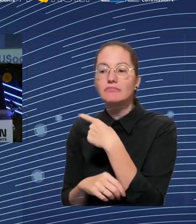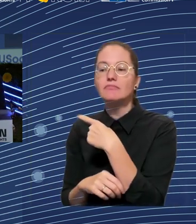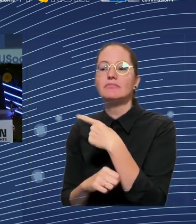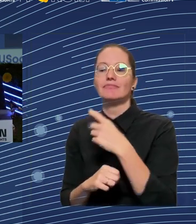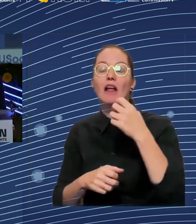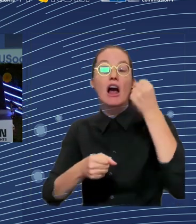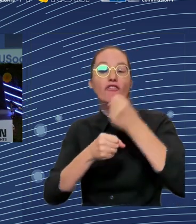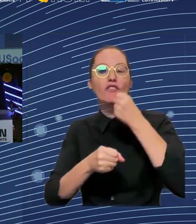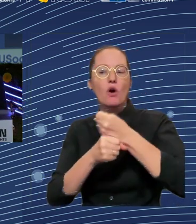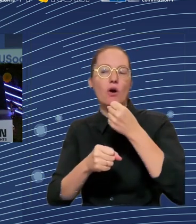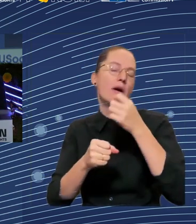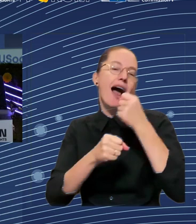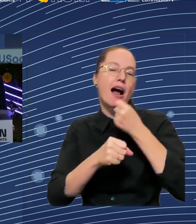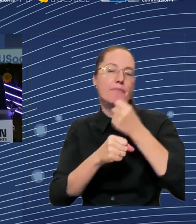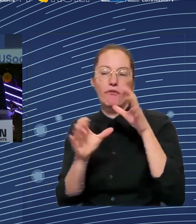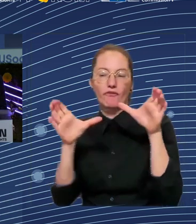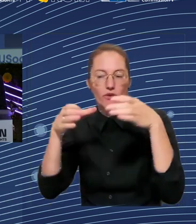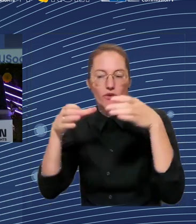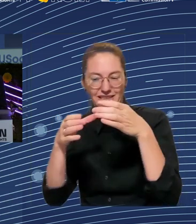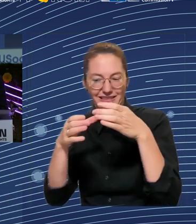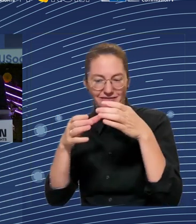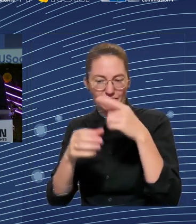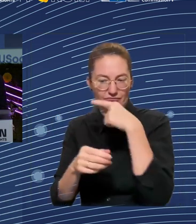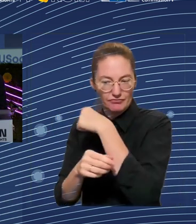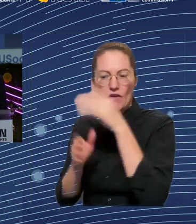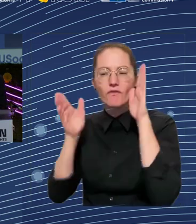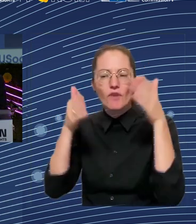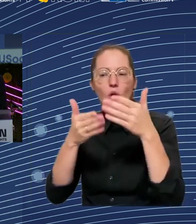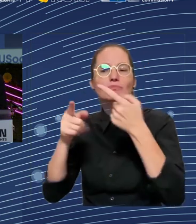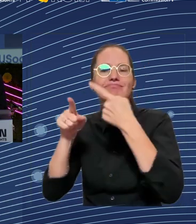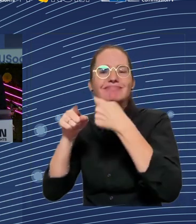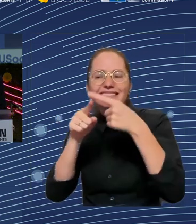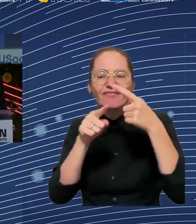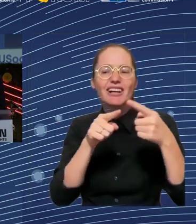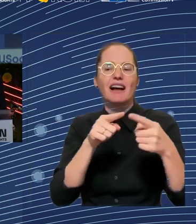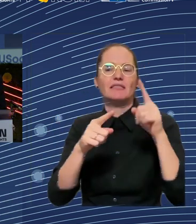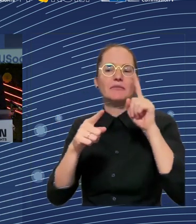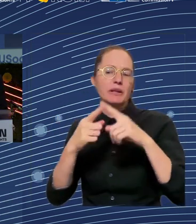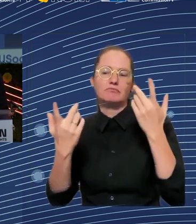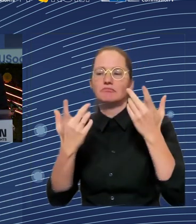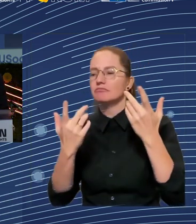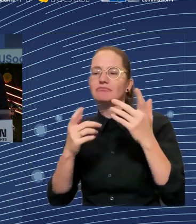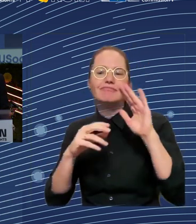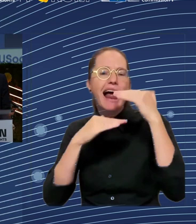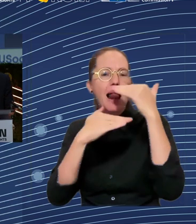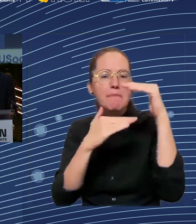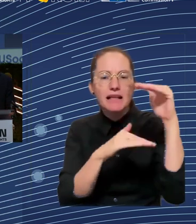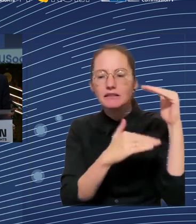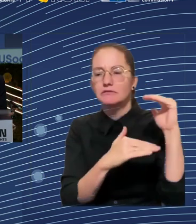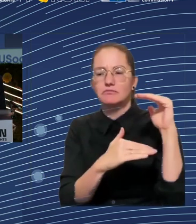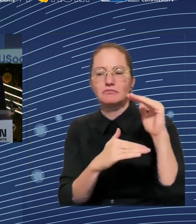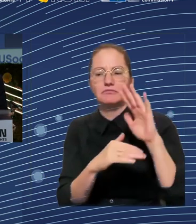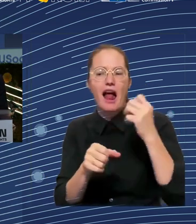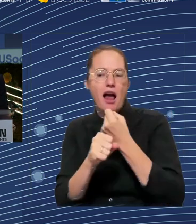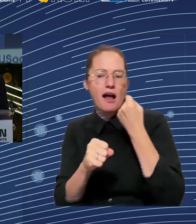on labor market participation probability in the EU over the last 15 years or so. And from the charts, you can see that there